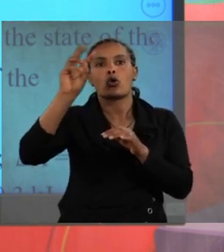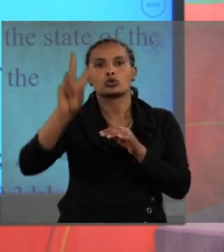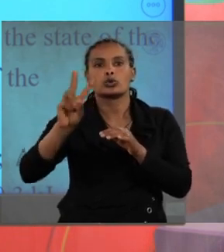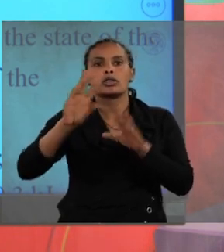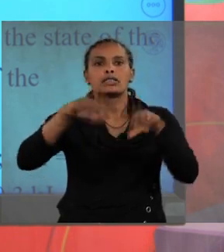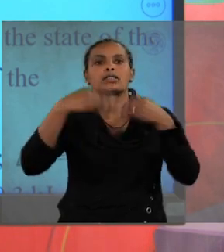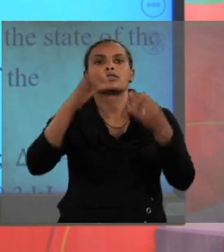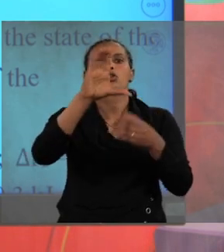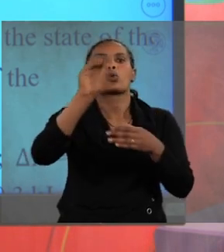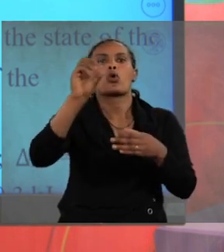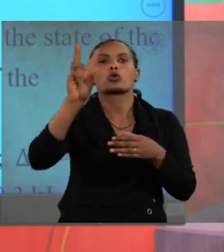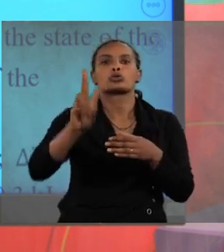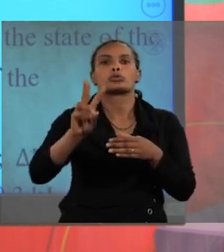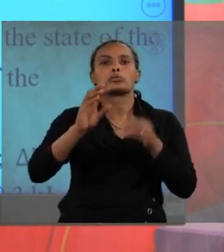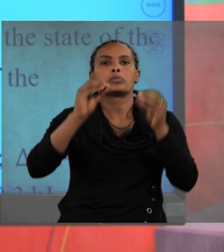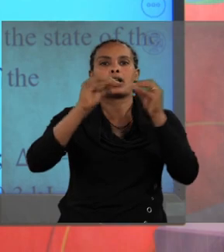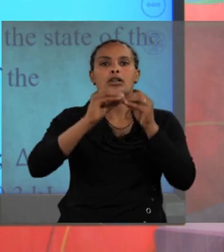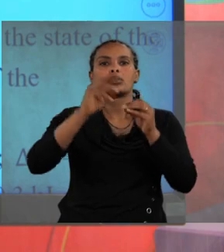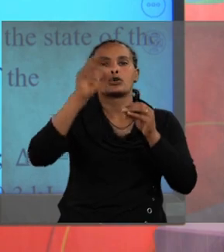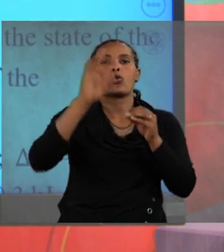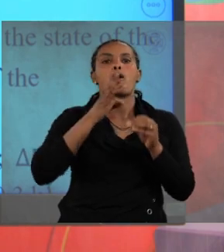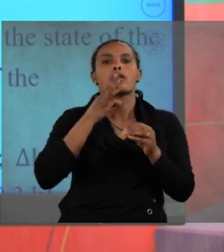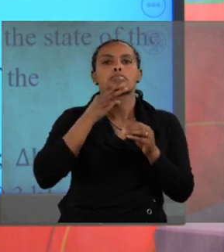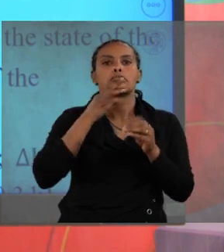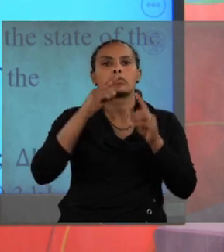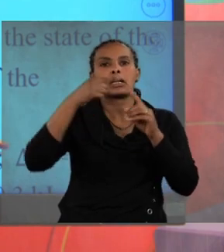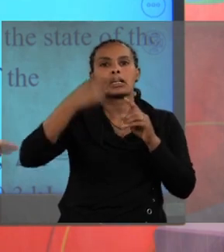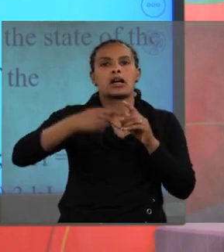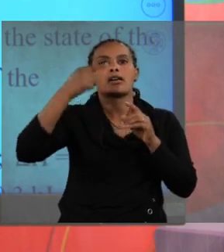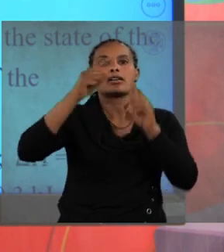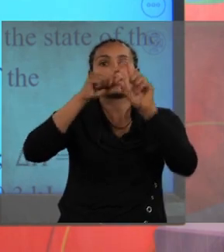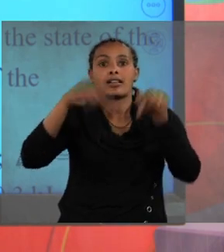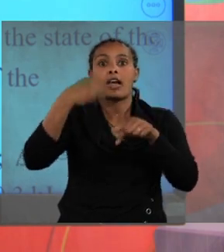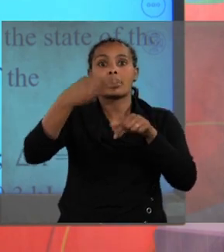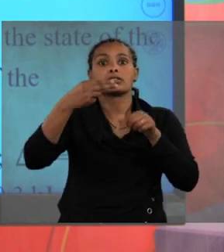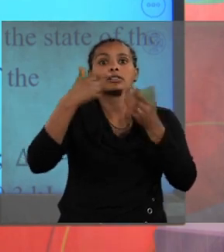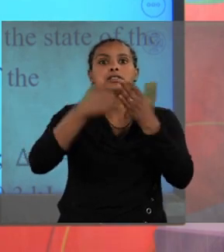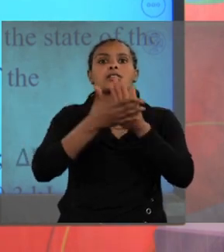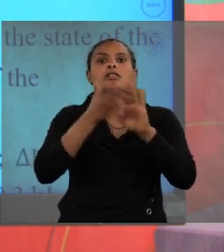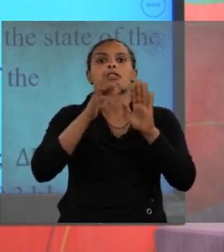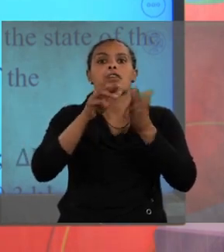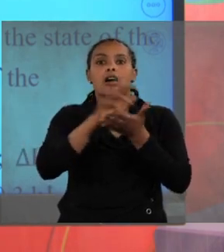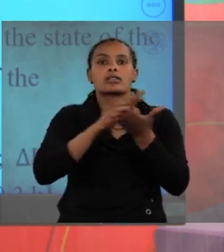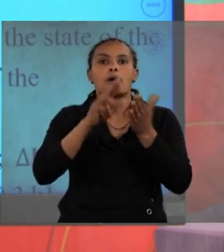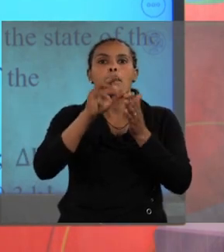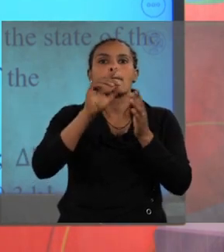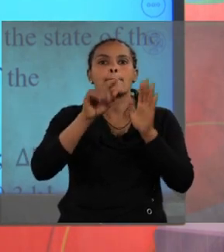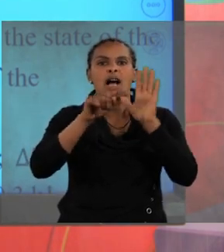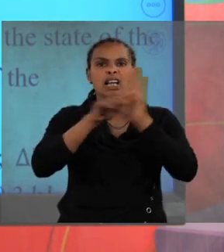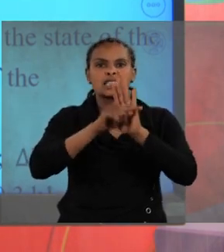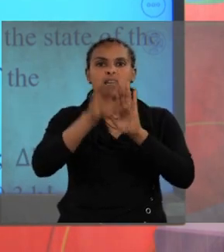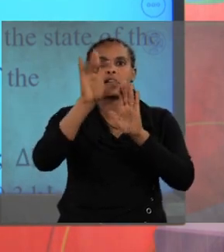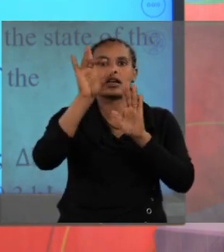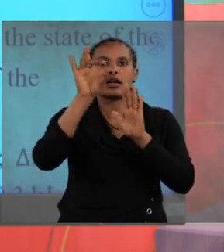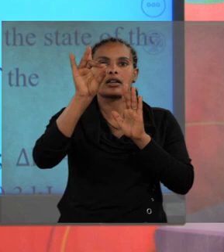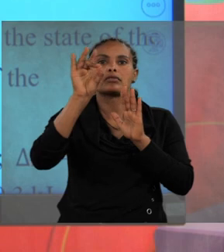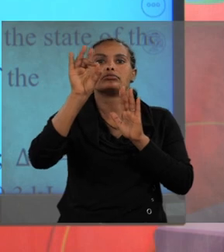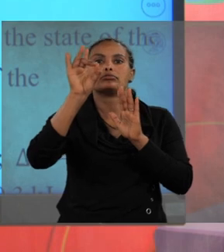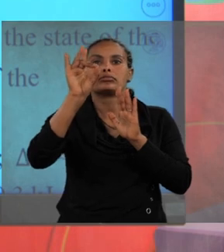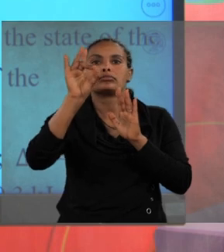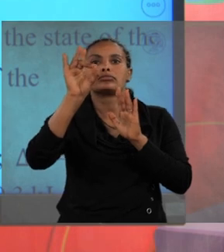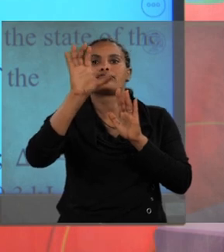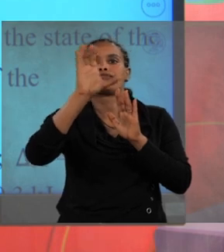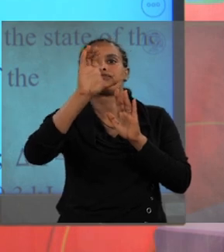carbon dioxide gas plus water gas. Delta H for this reaction is minus 802